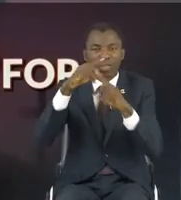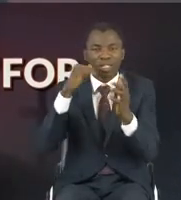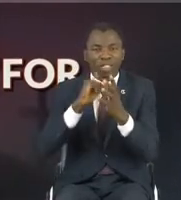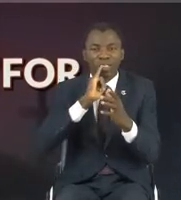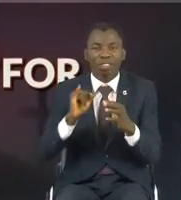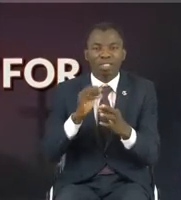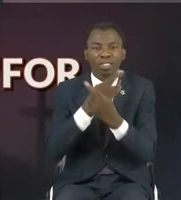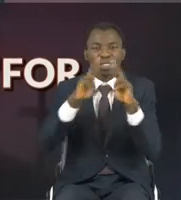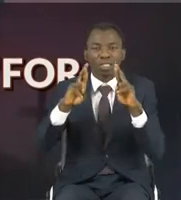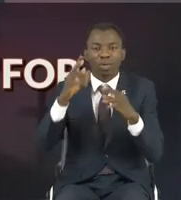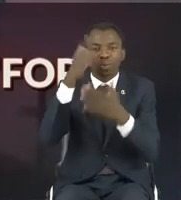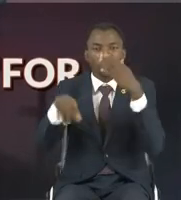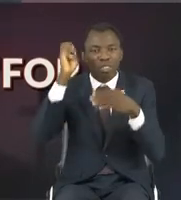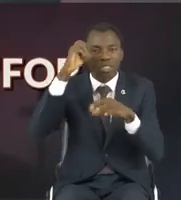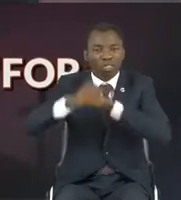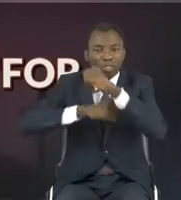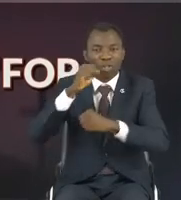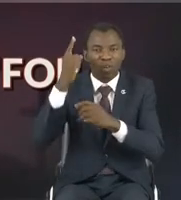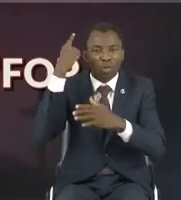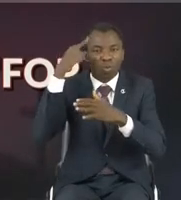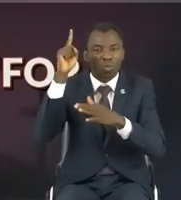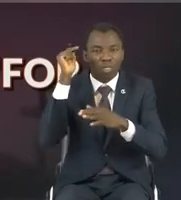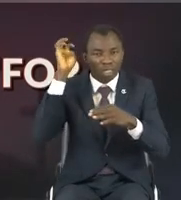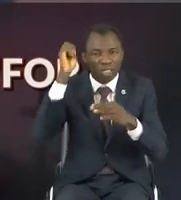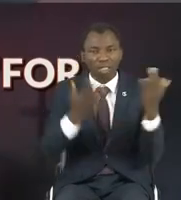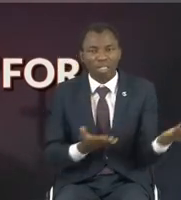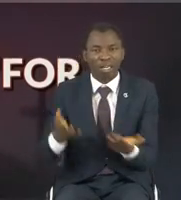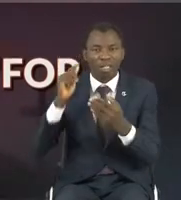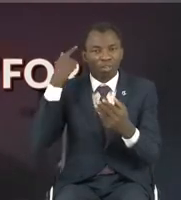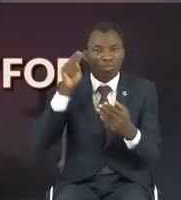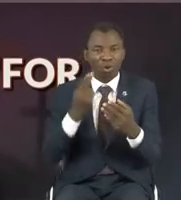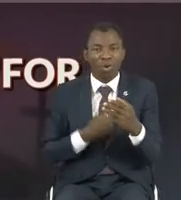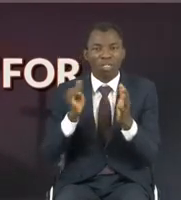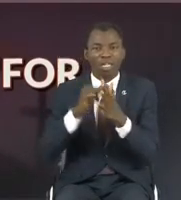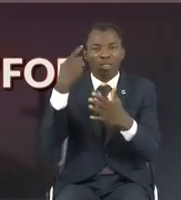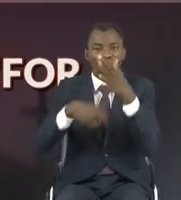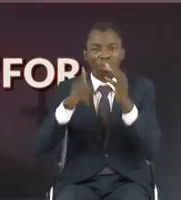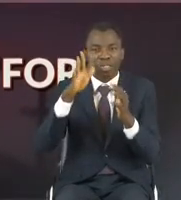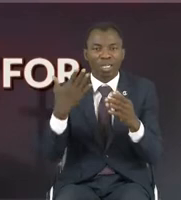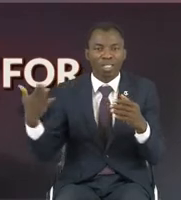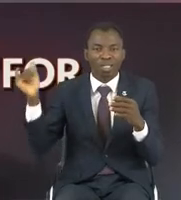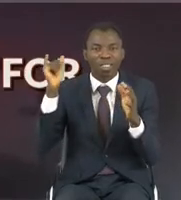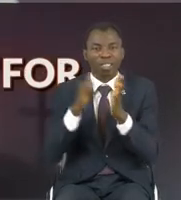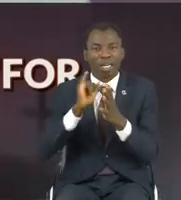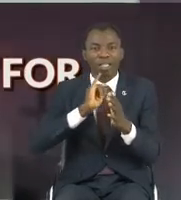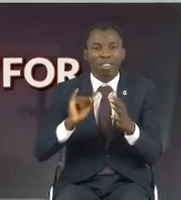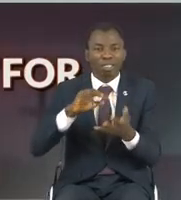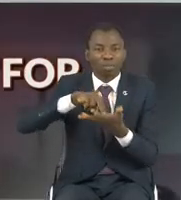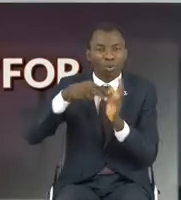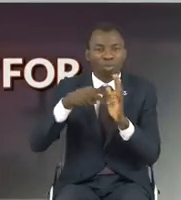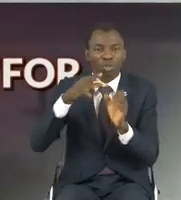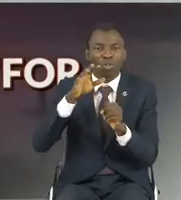he suffered and what he bore for us. That's the costly thing. That is purposeful death